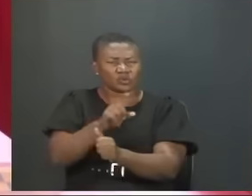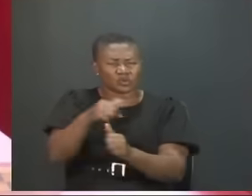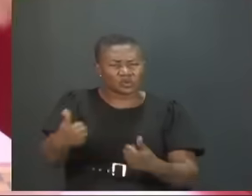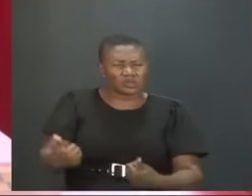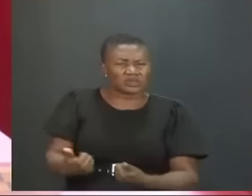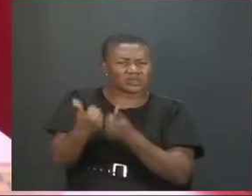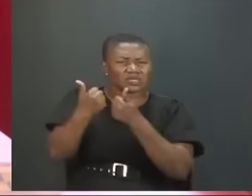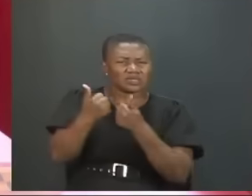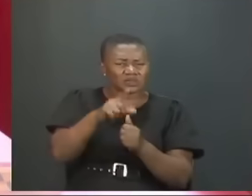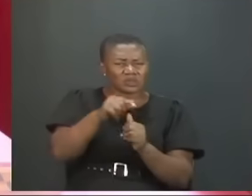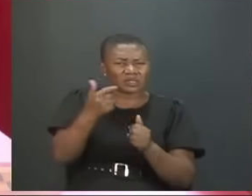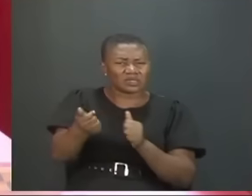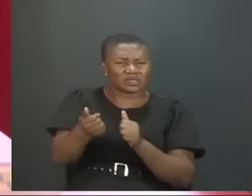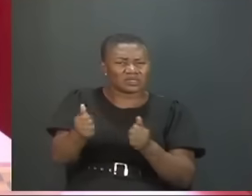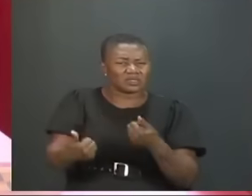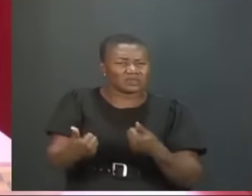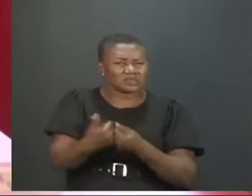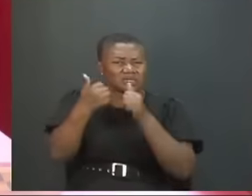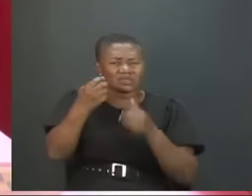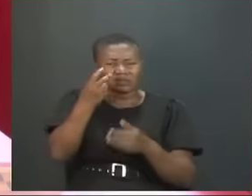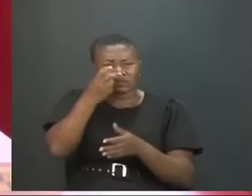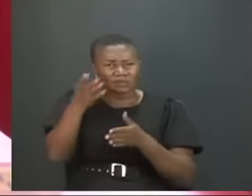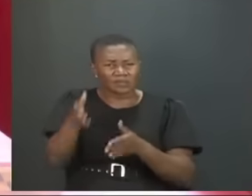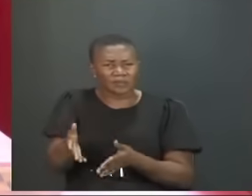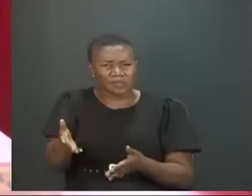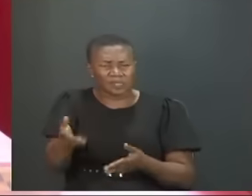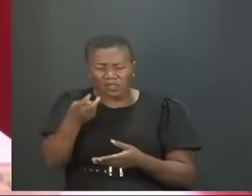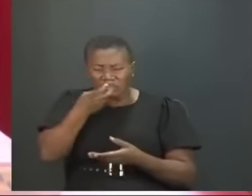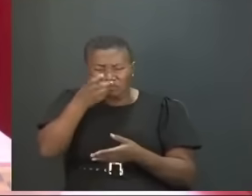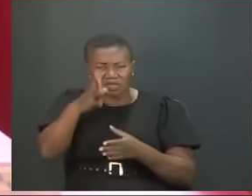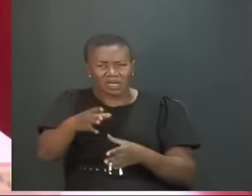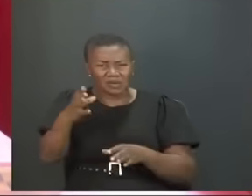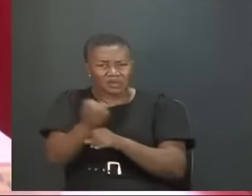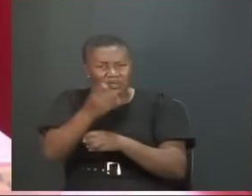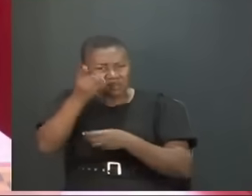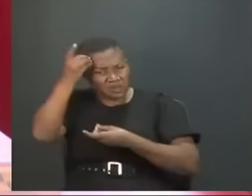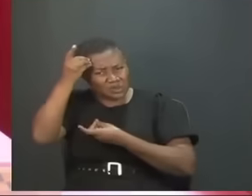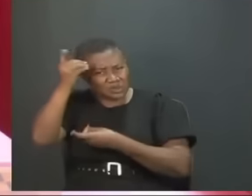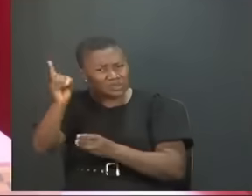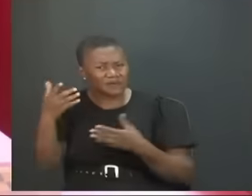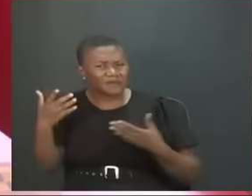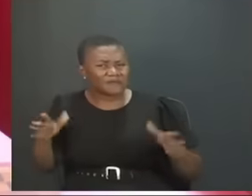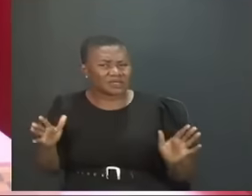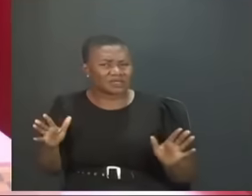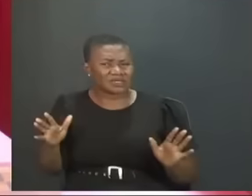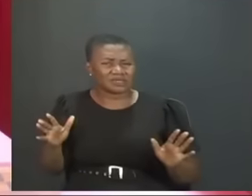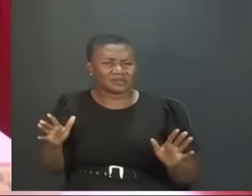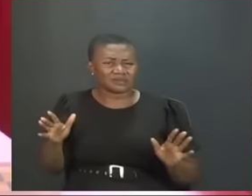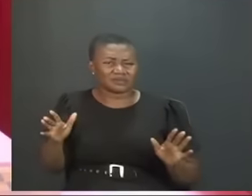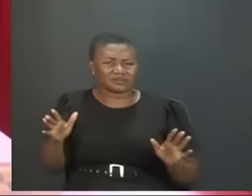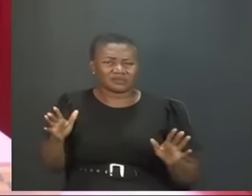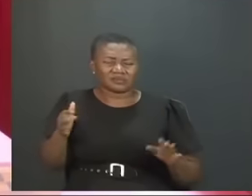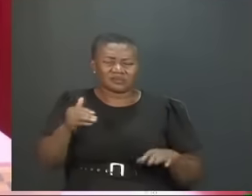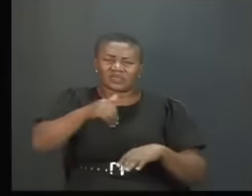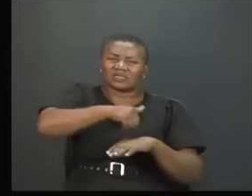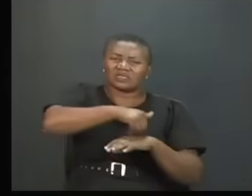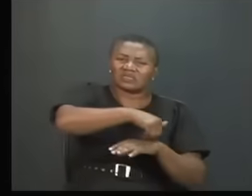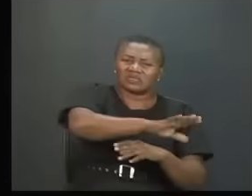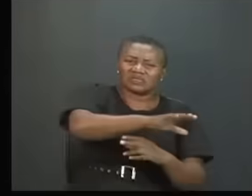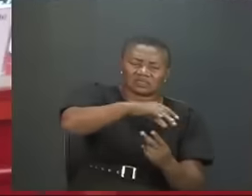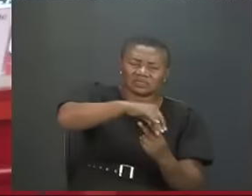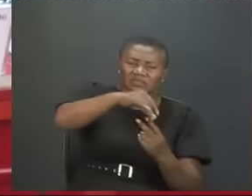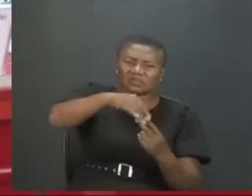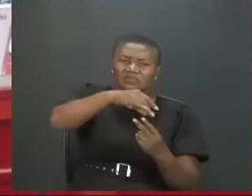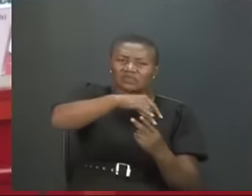been taken. So the speaker has already taken a decision referring the nomination to the